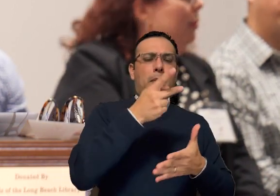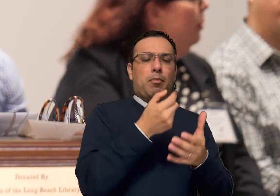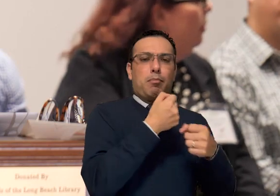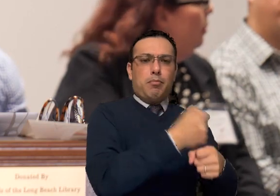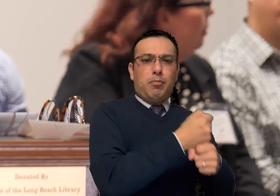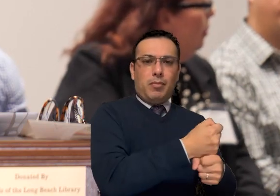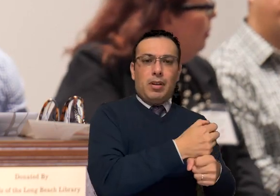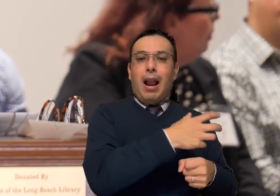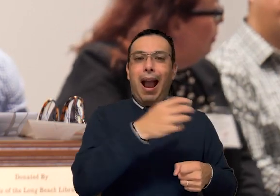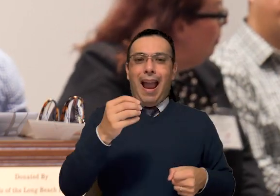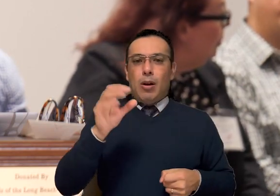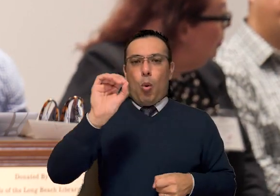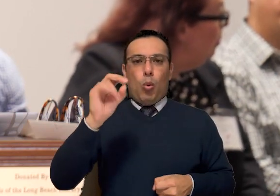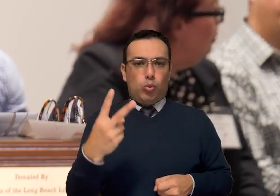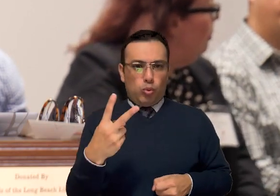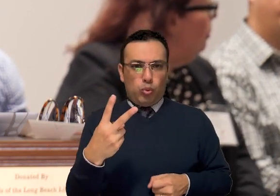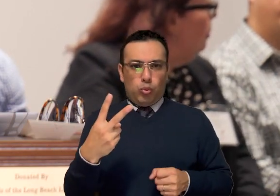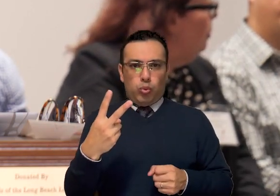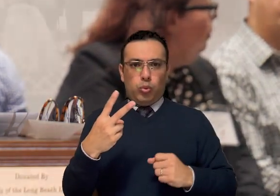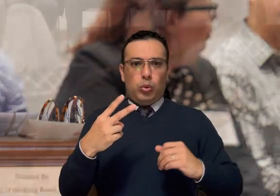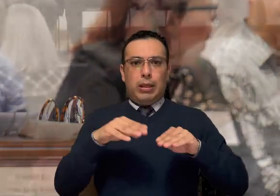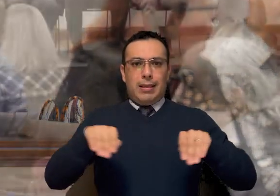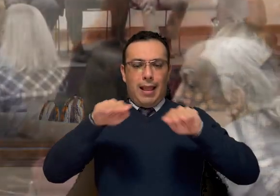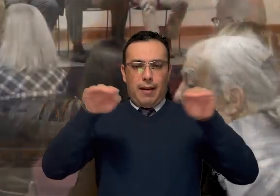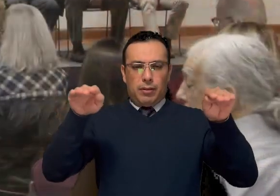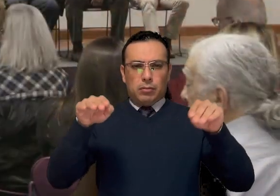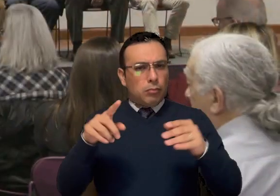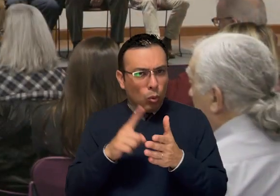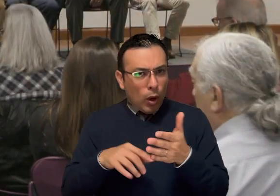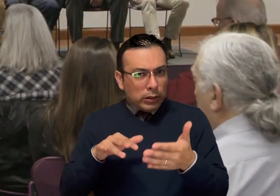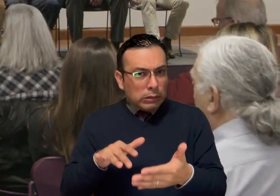on the now Recovery Office ecosystem,